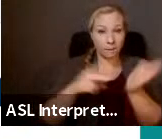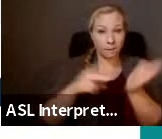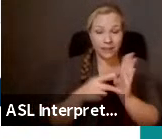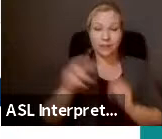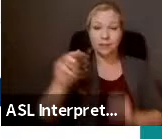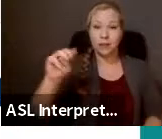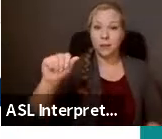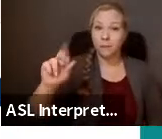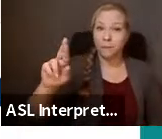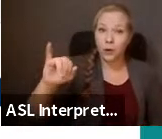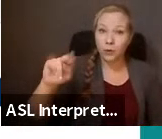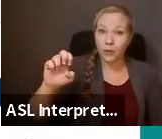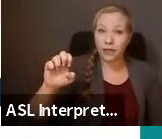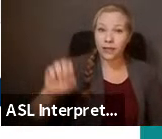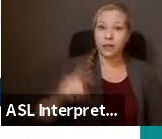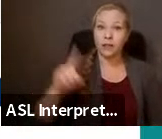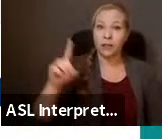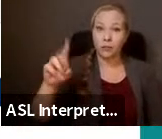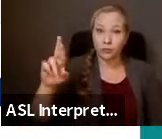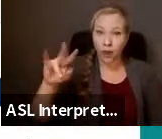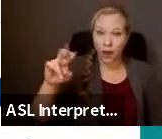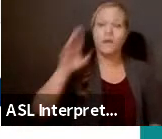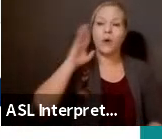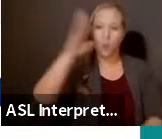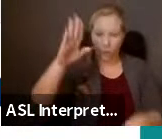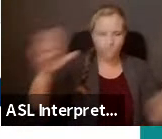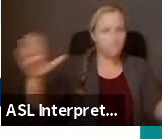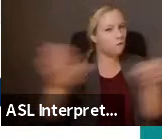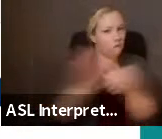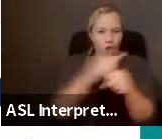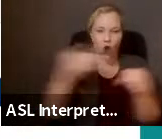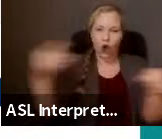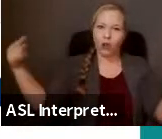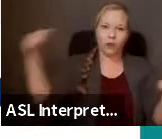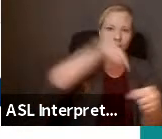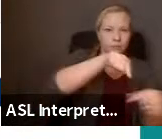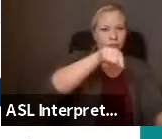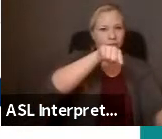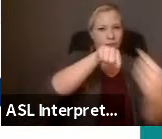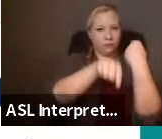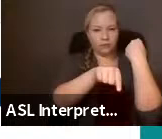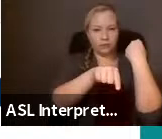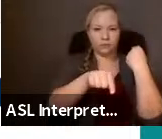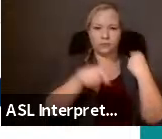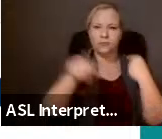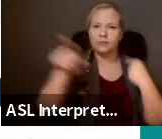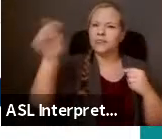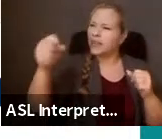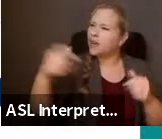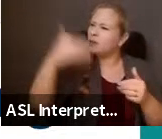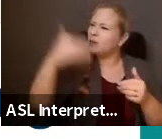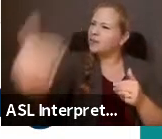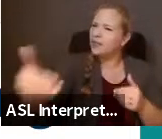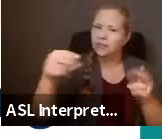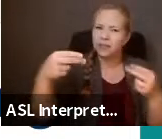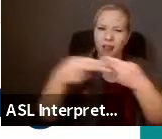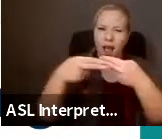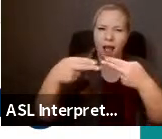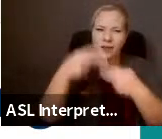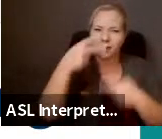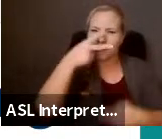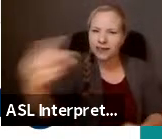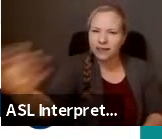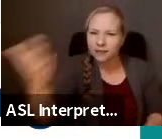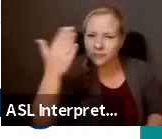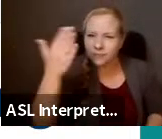full interchange on Hayden Island. Sorry, Kayla, could you advance the slide one? We can zoom in a